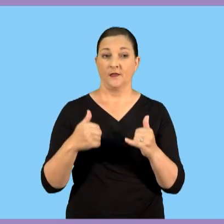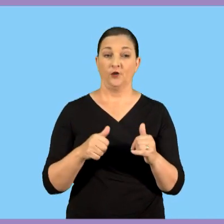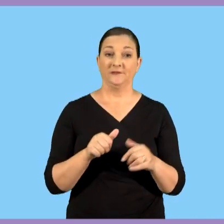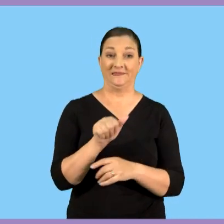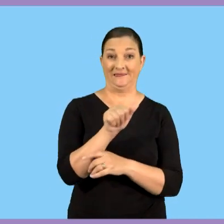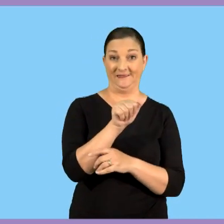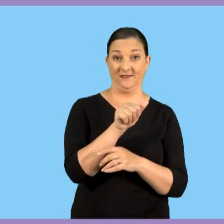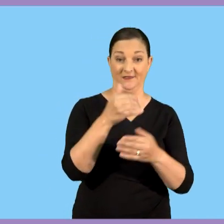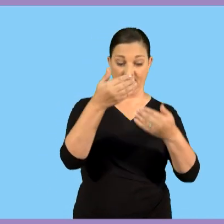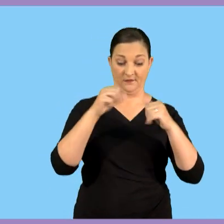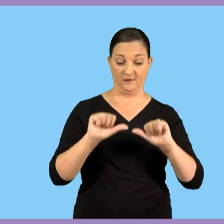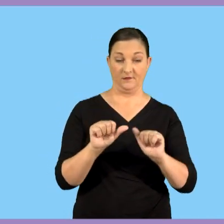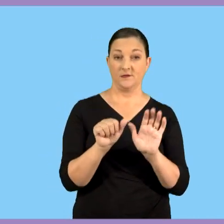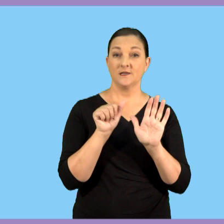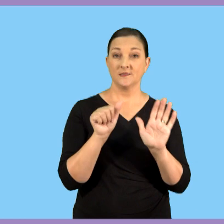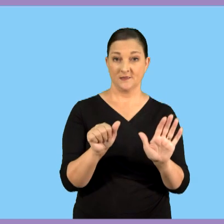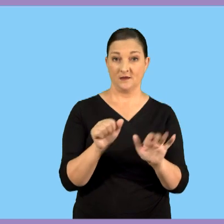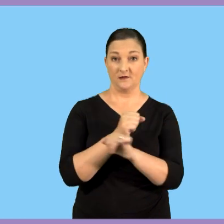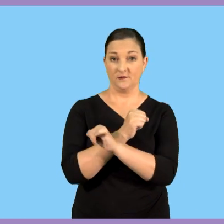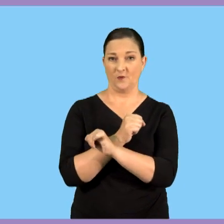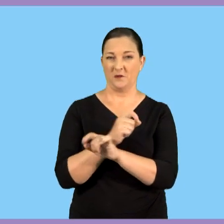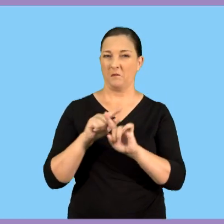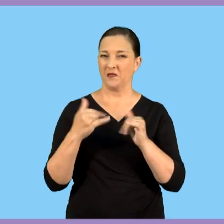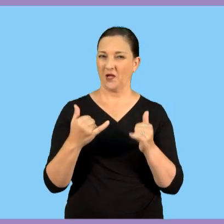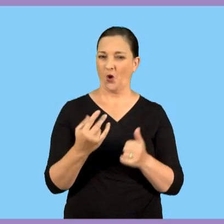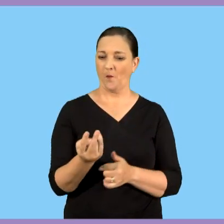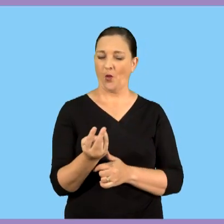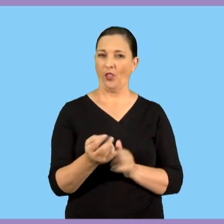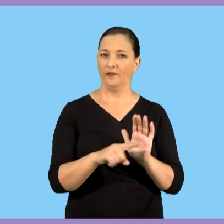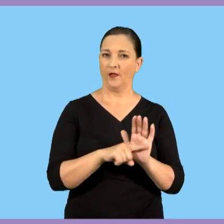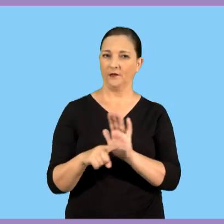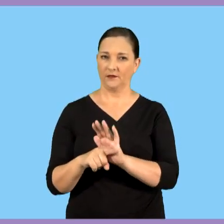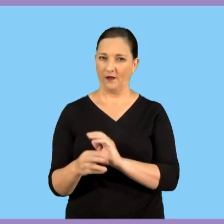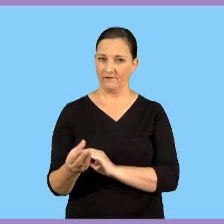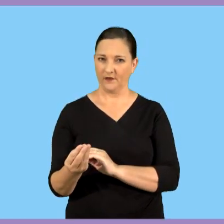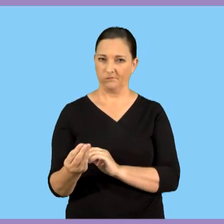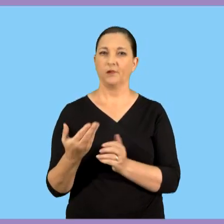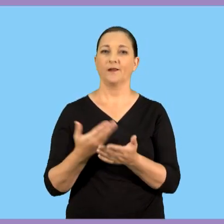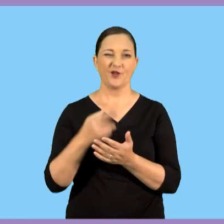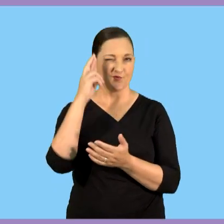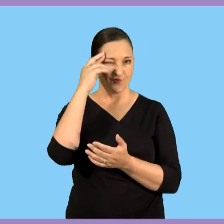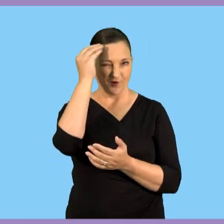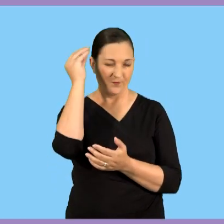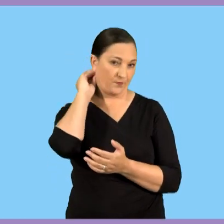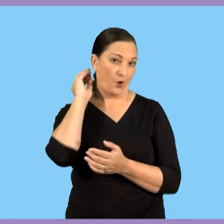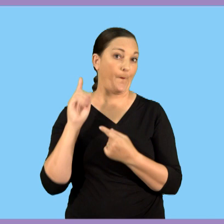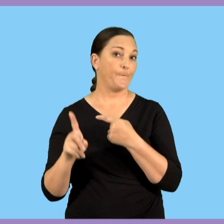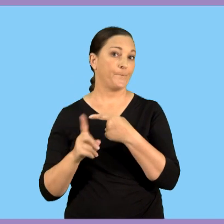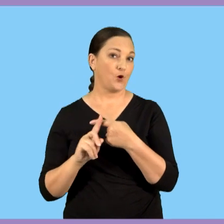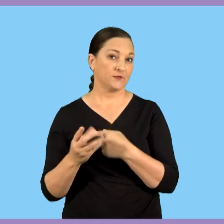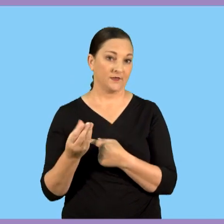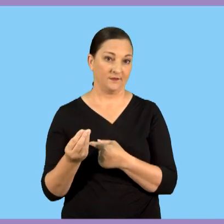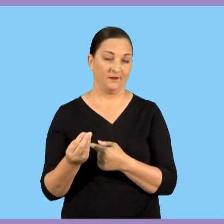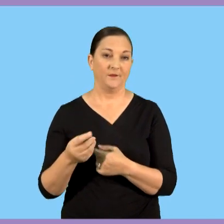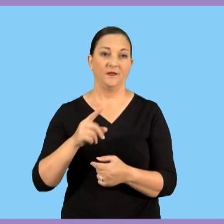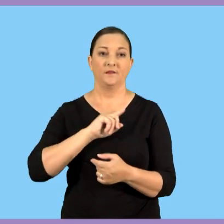in those brackets that I've just added there for myself, we are multiplying 2 negative numbers. Remember, the answer is going to be positive, and 2 multiplied by